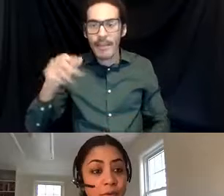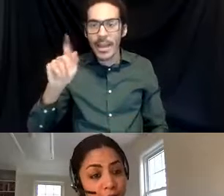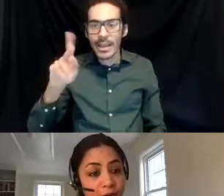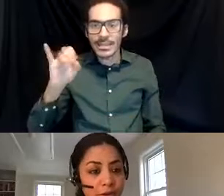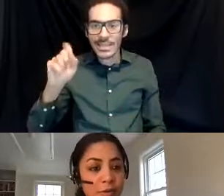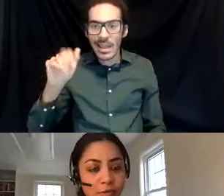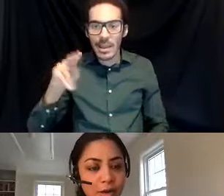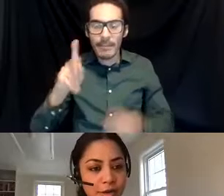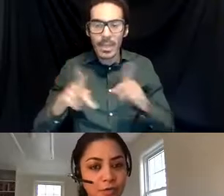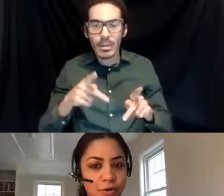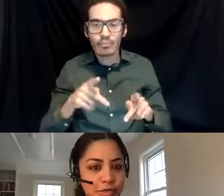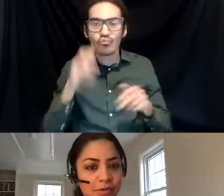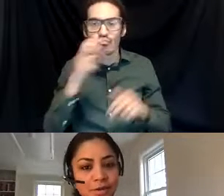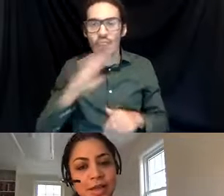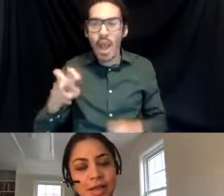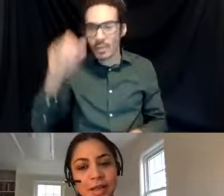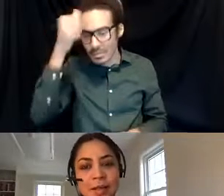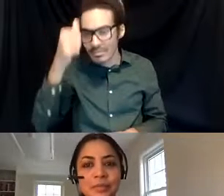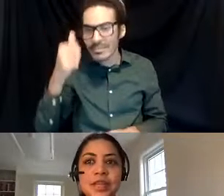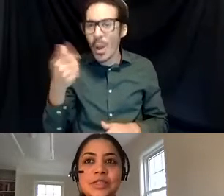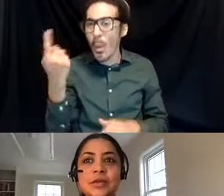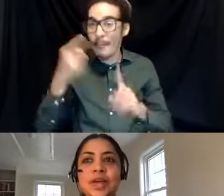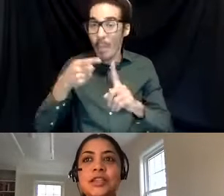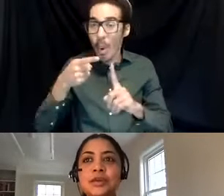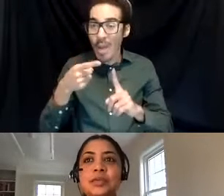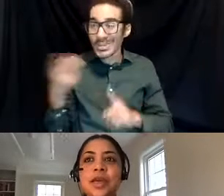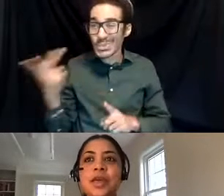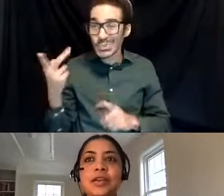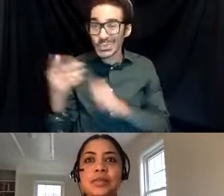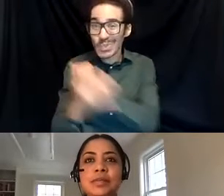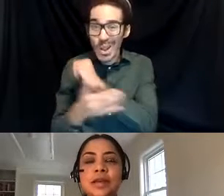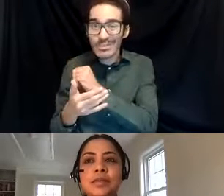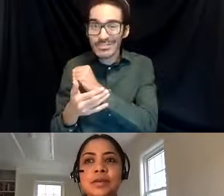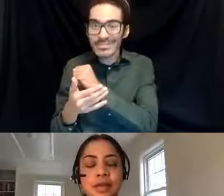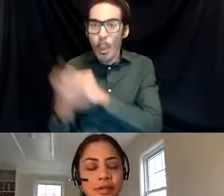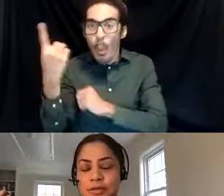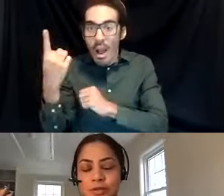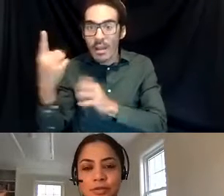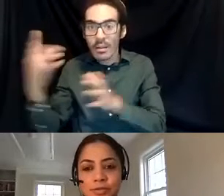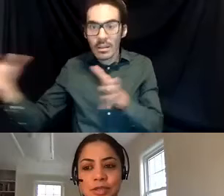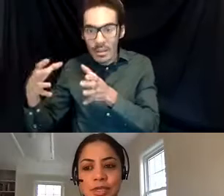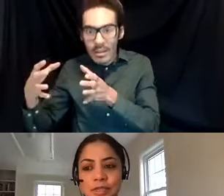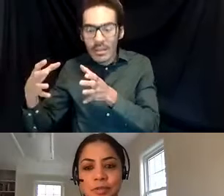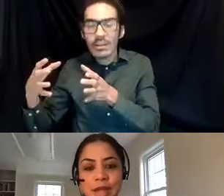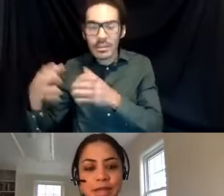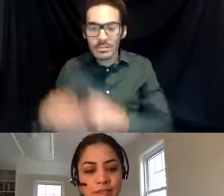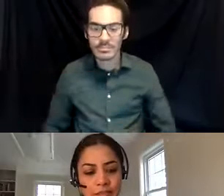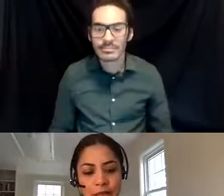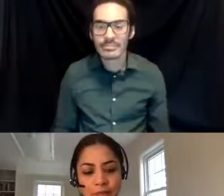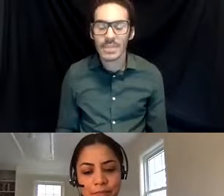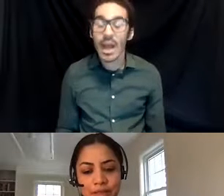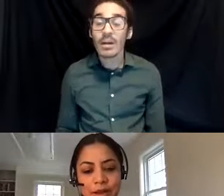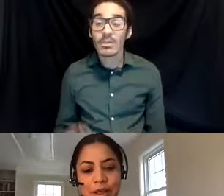we were one country before 1947. So it took me, sometimes I just sort of was really